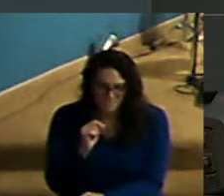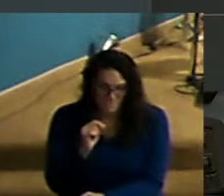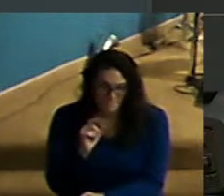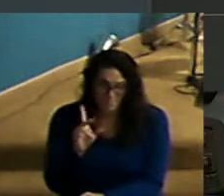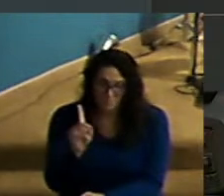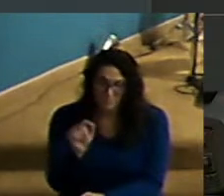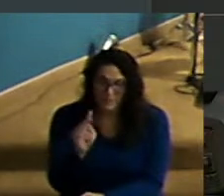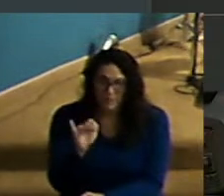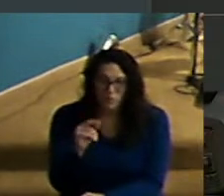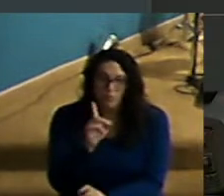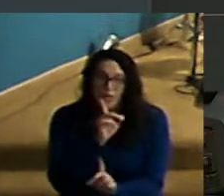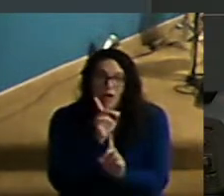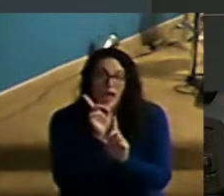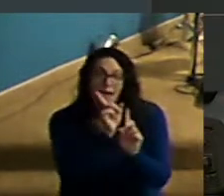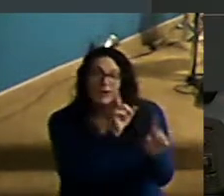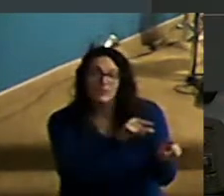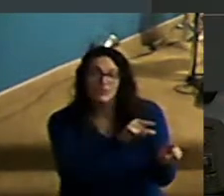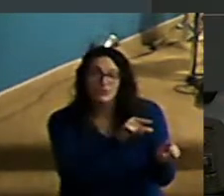Daniel answered.